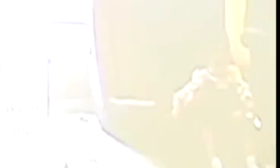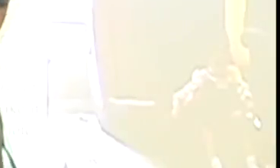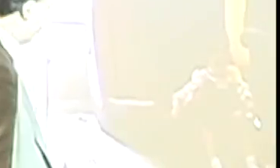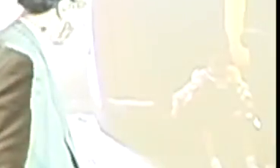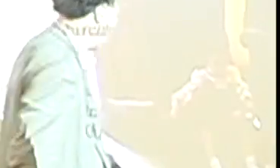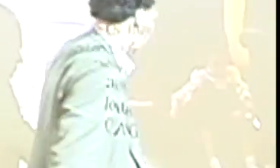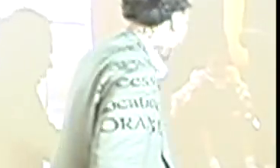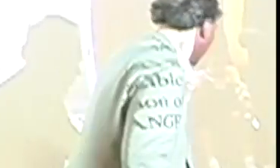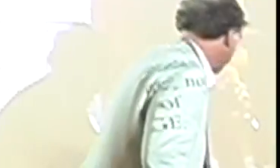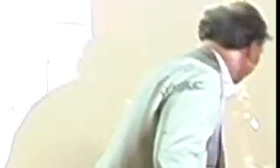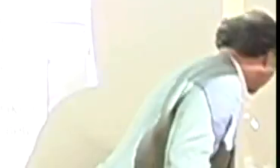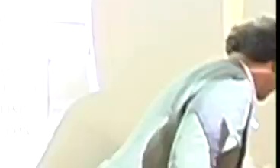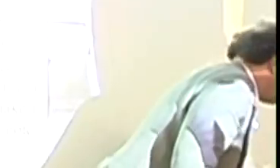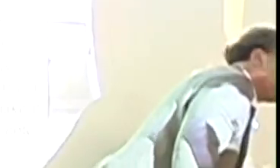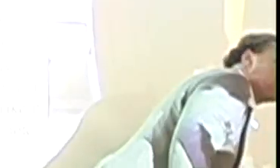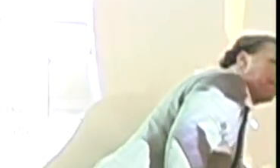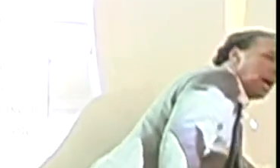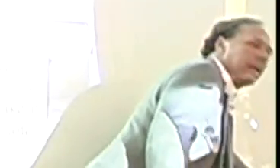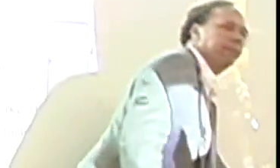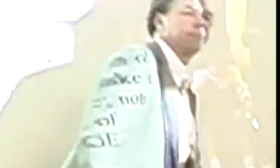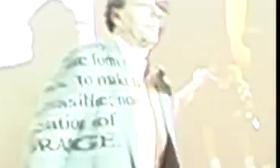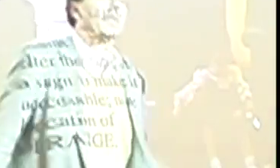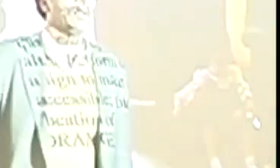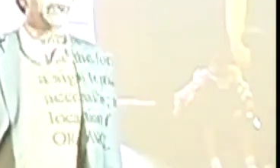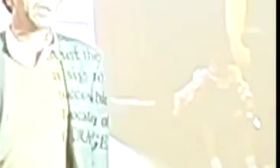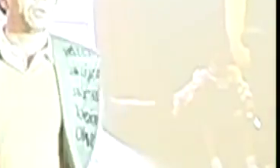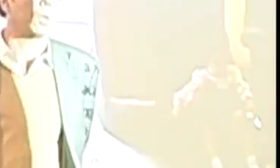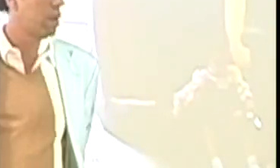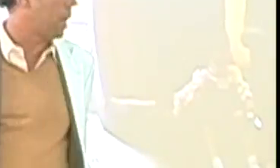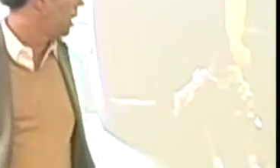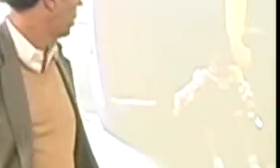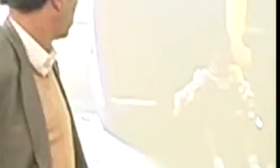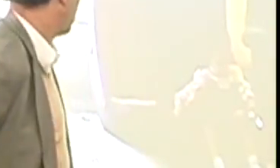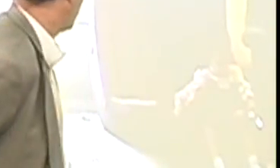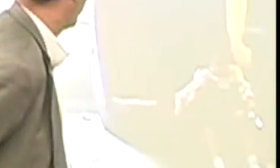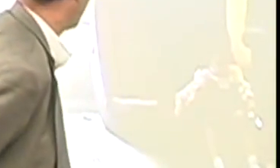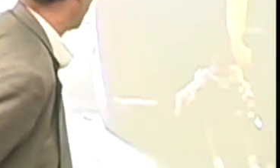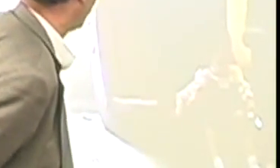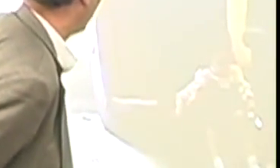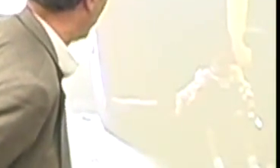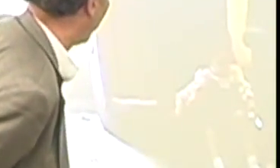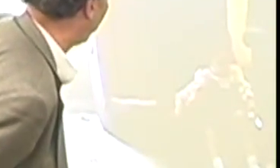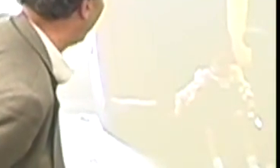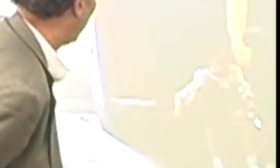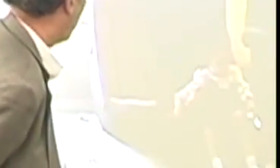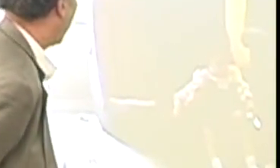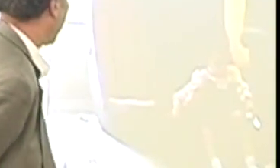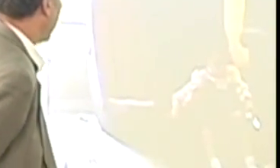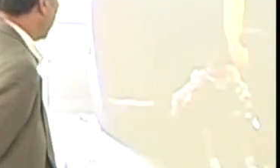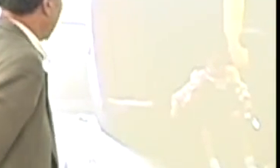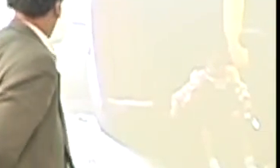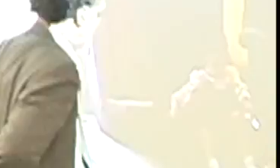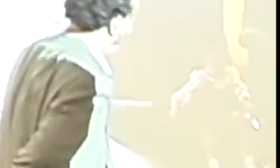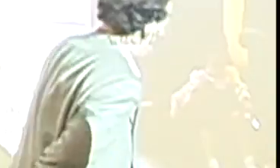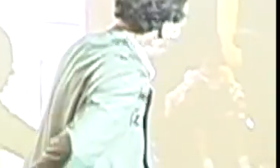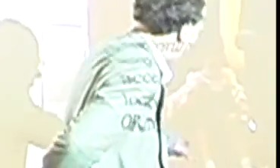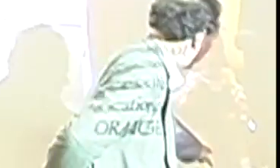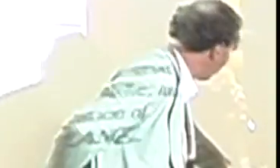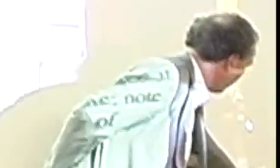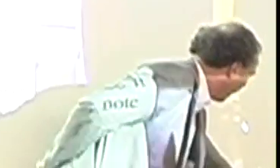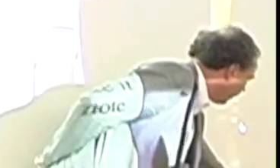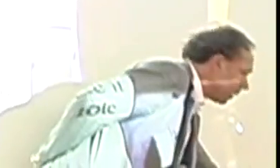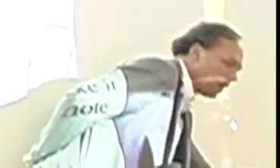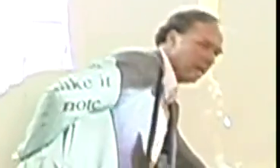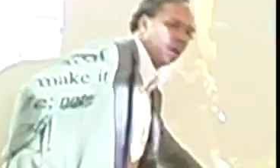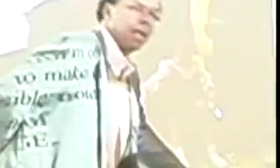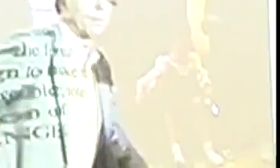a series of color blocks down here at the bottom. And you can see that there's a yellow one, one that